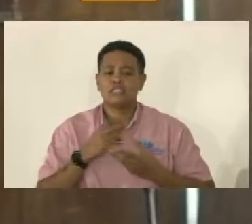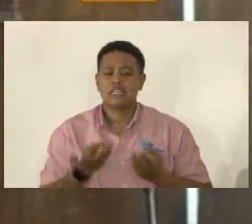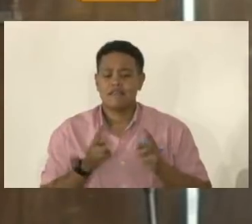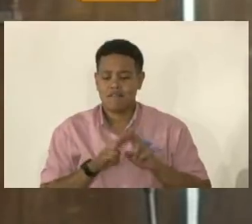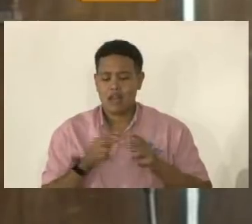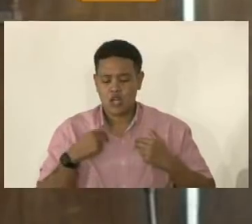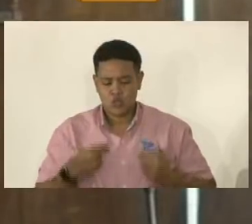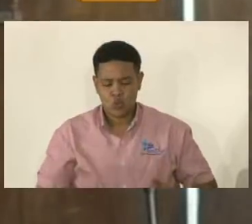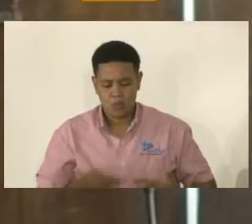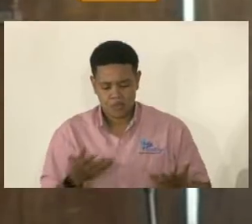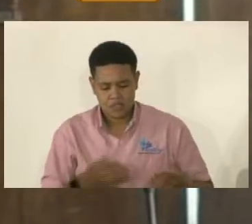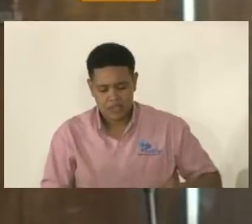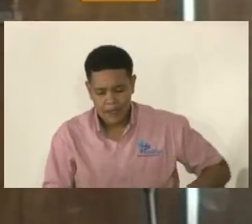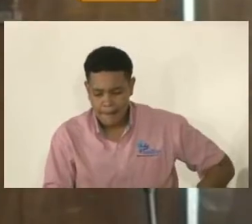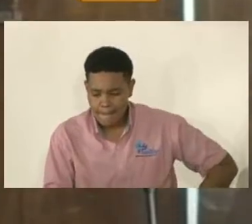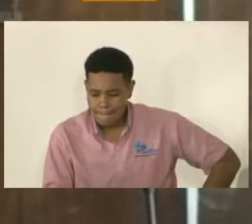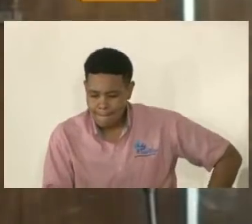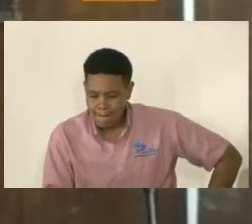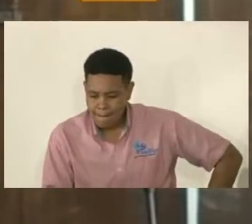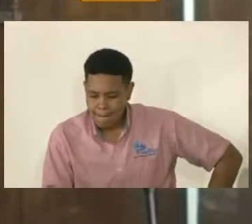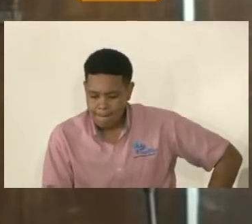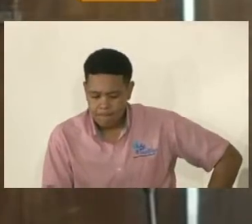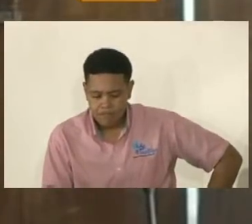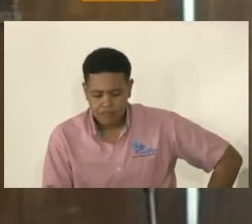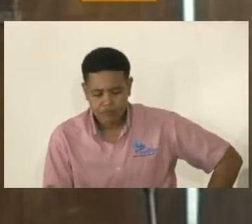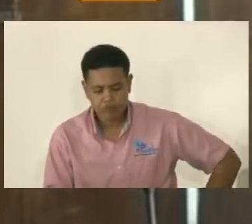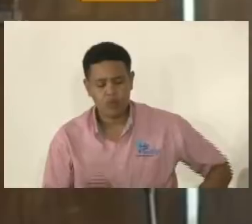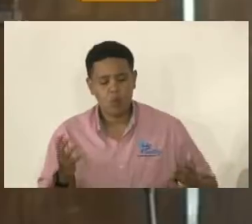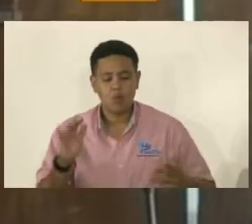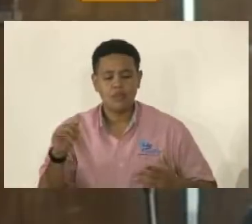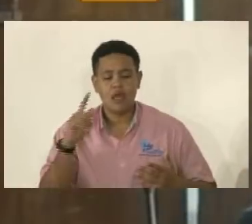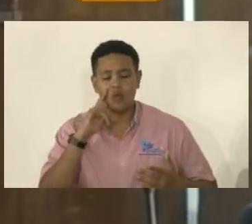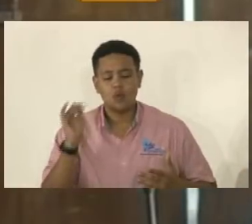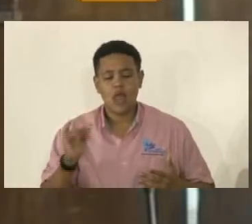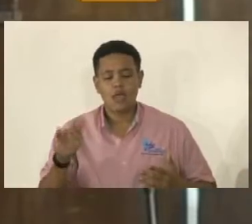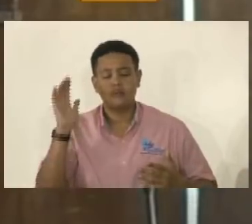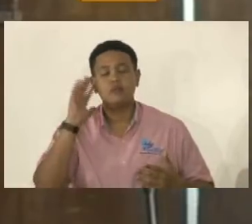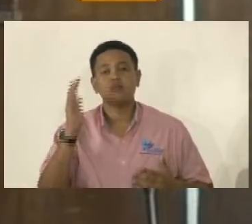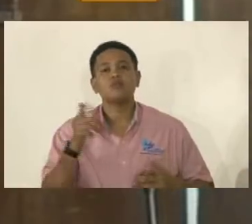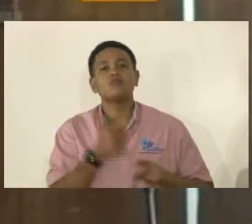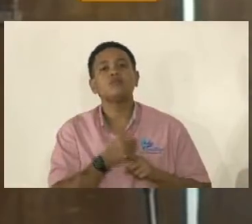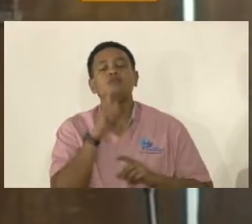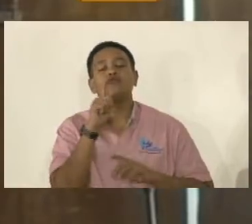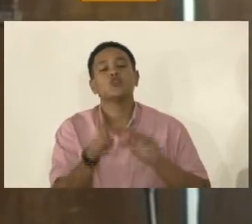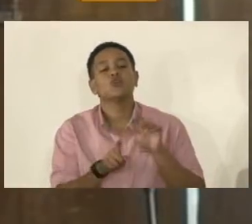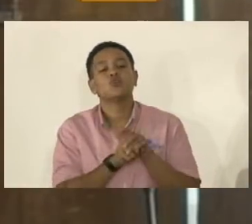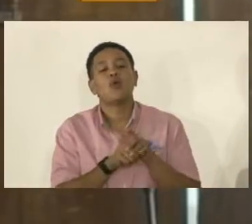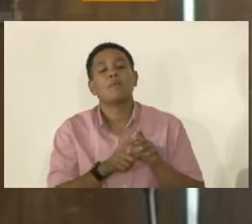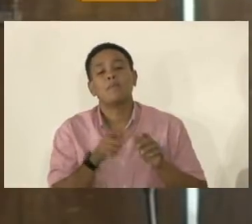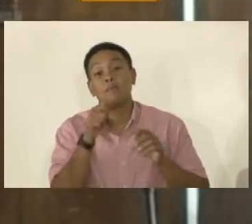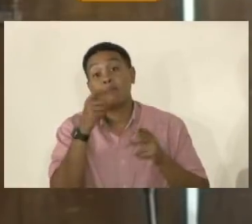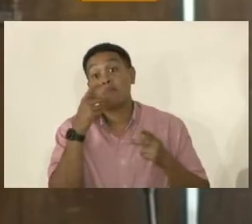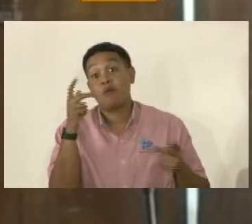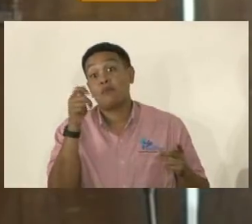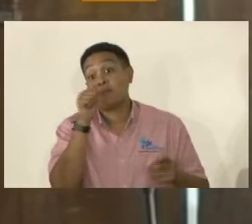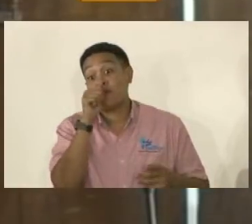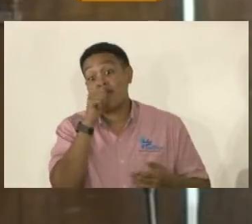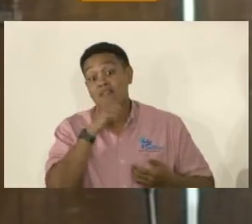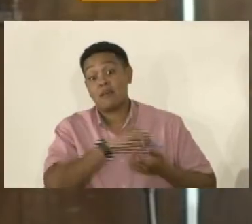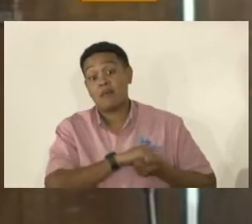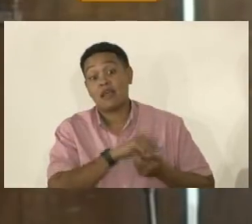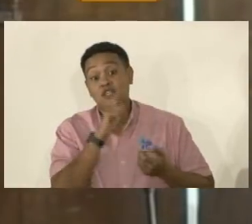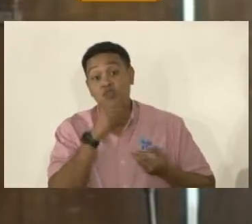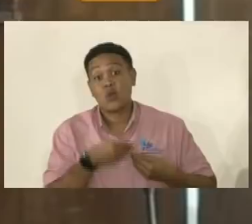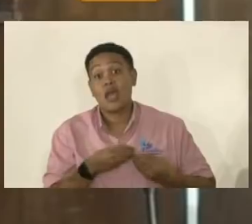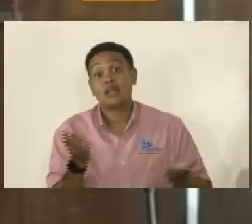human beings. So what would that look like? It would show a public-private partnership to administer vaccine